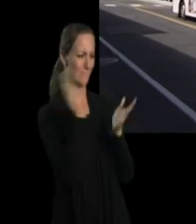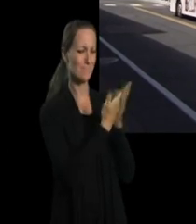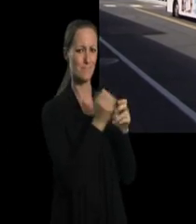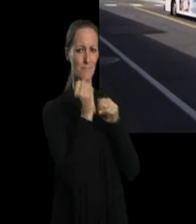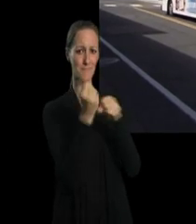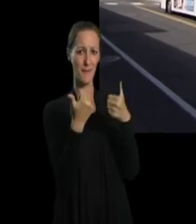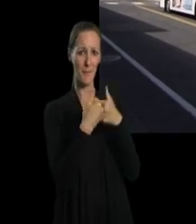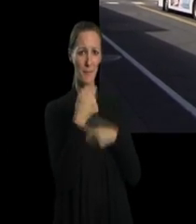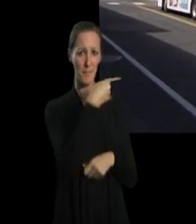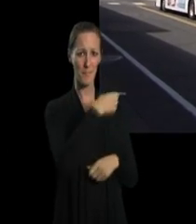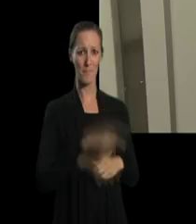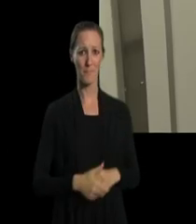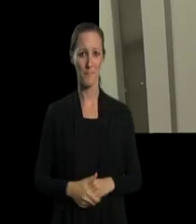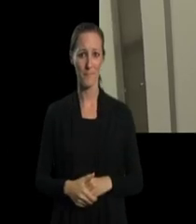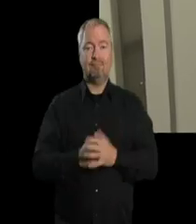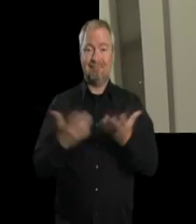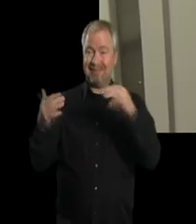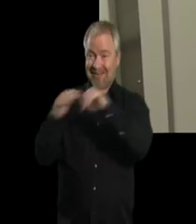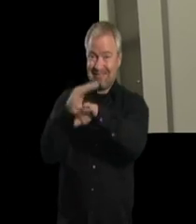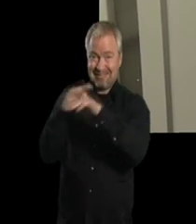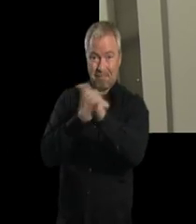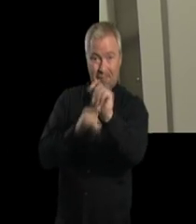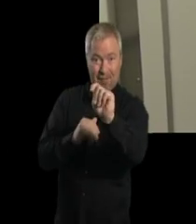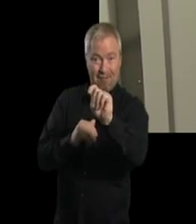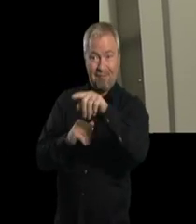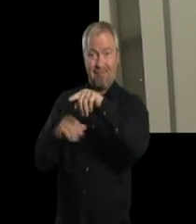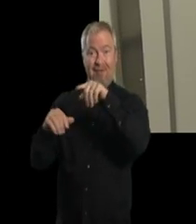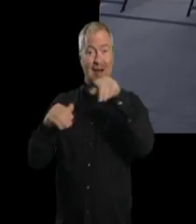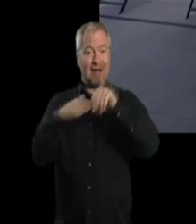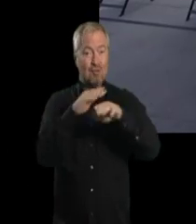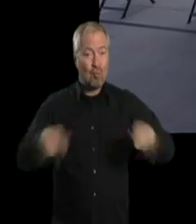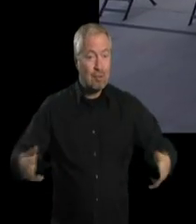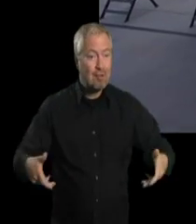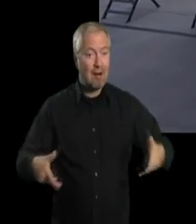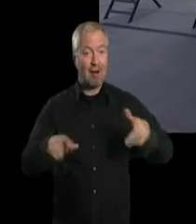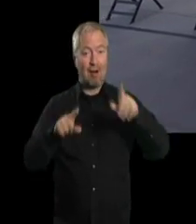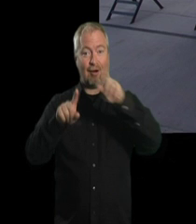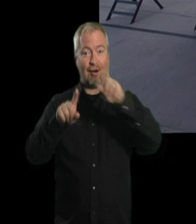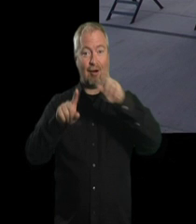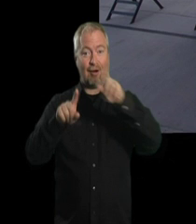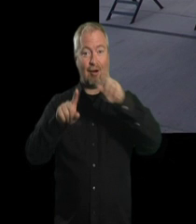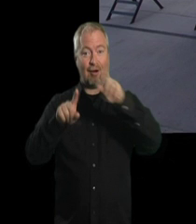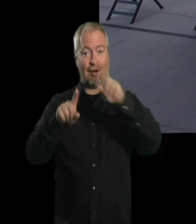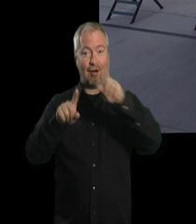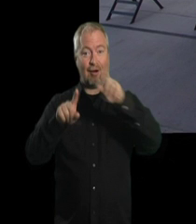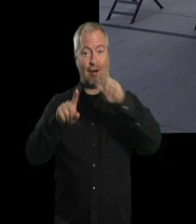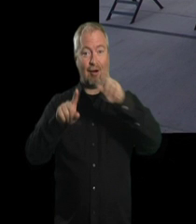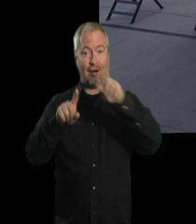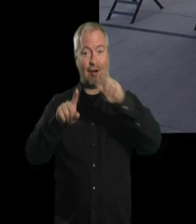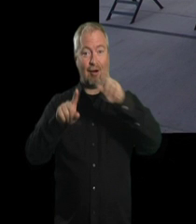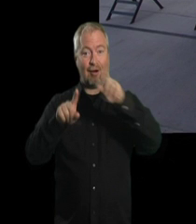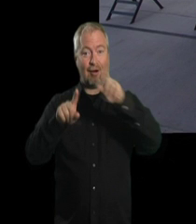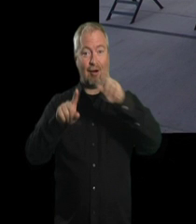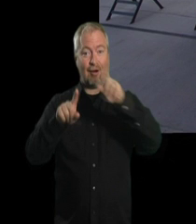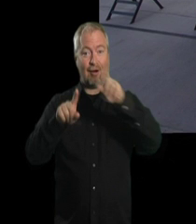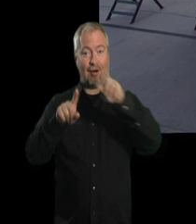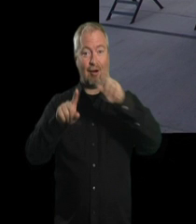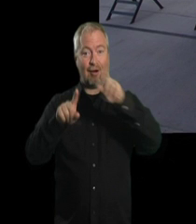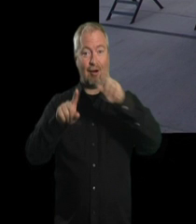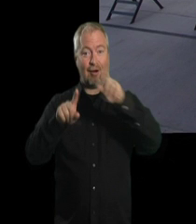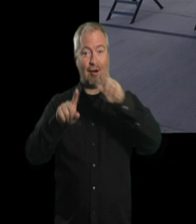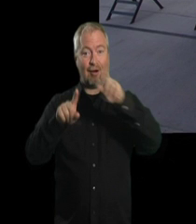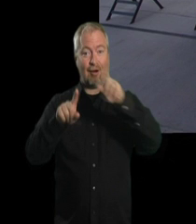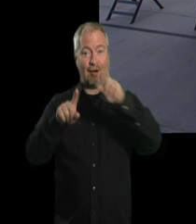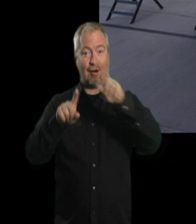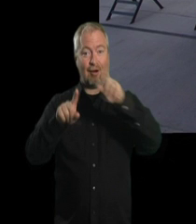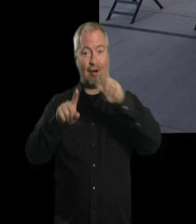to the ball games. Accessible restrooms, accessible wheelchair slots. Mark guides his wheelchair between two folding chairs and an